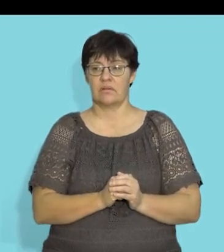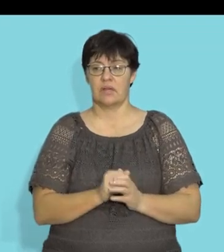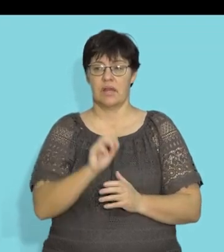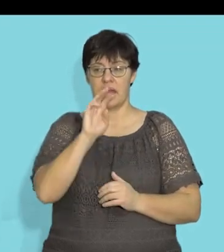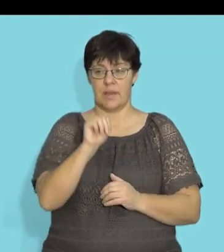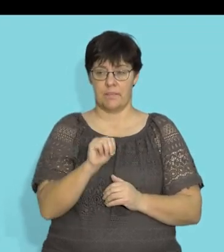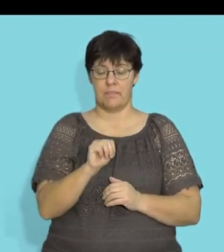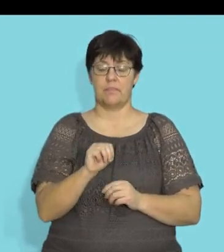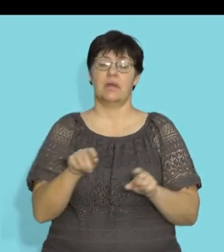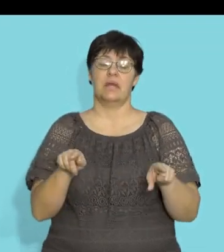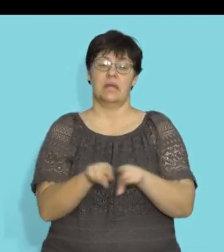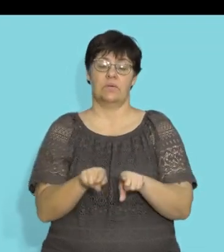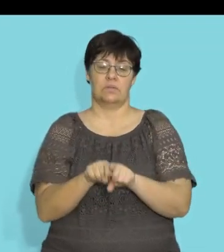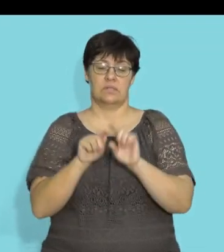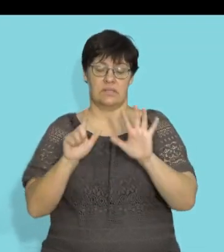to 7.